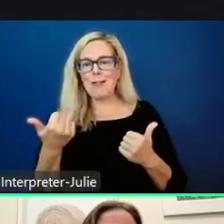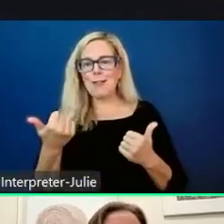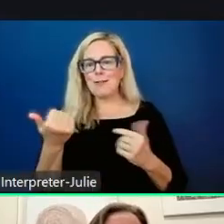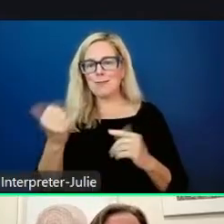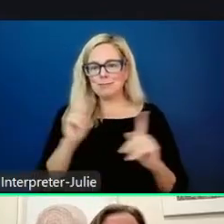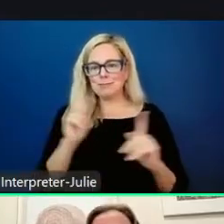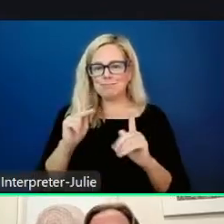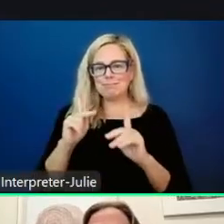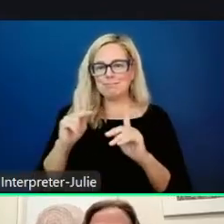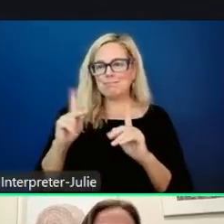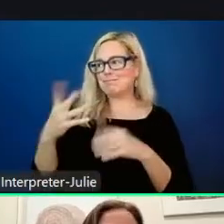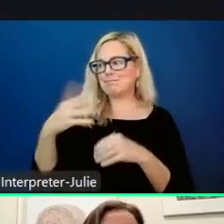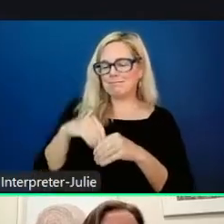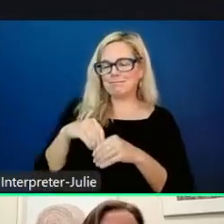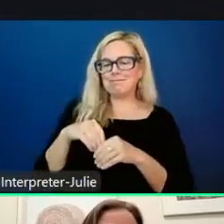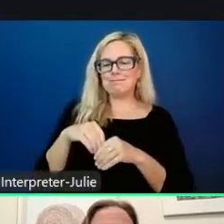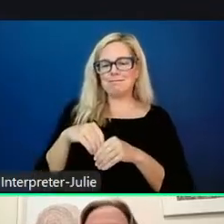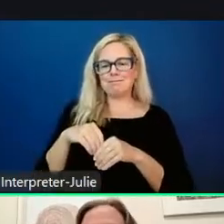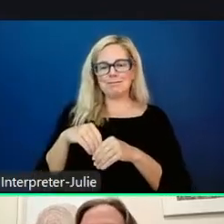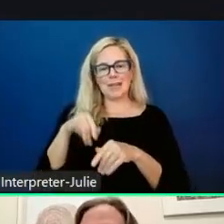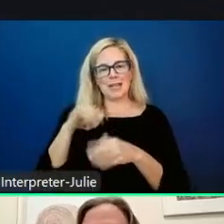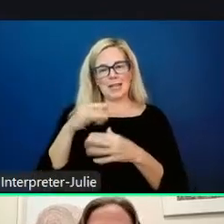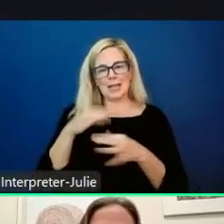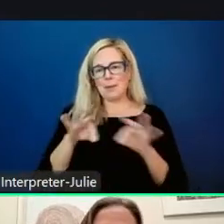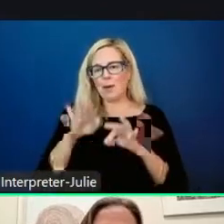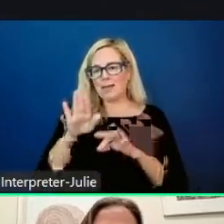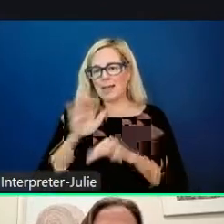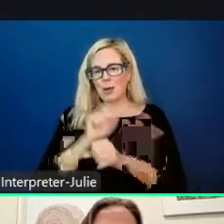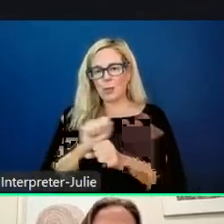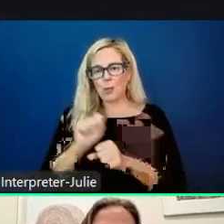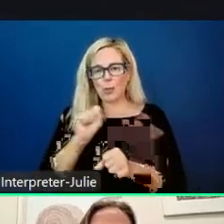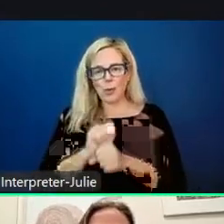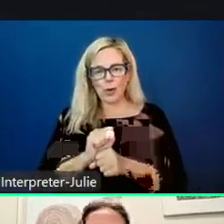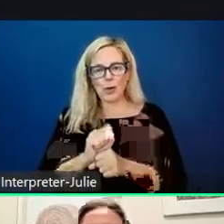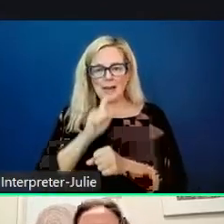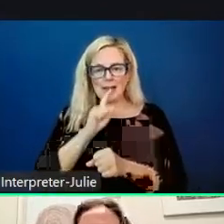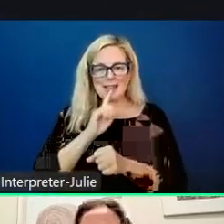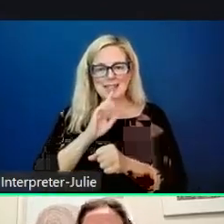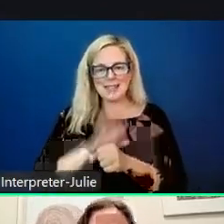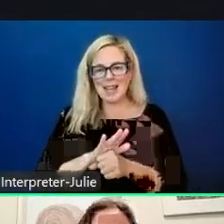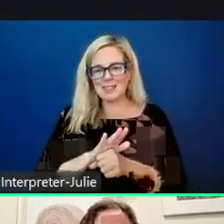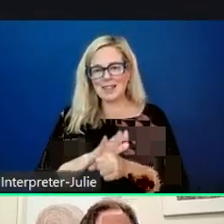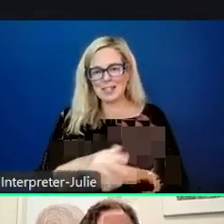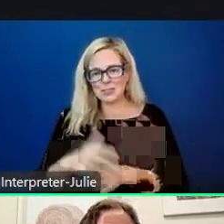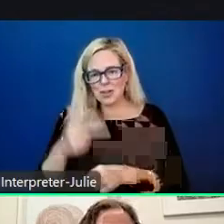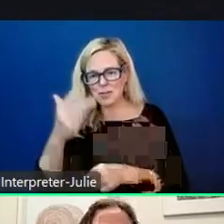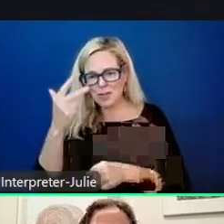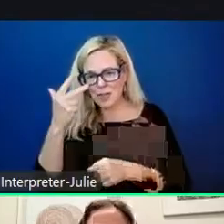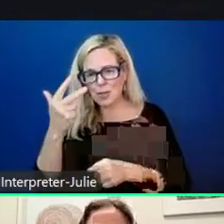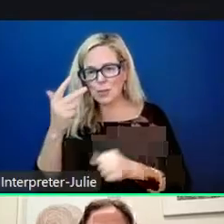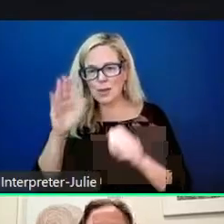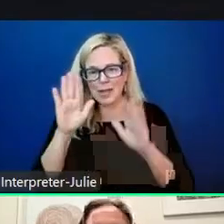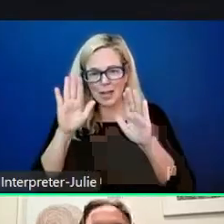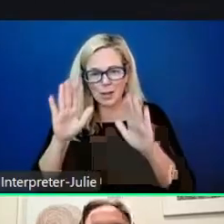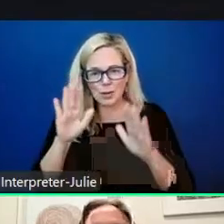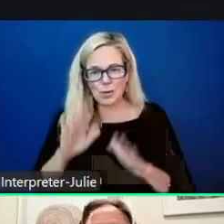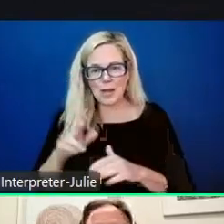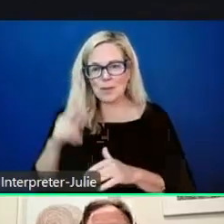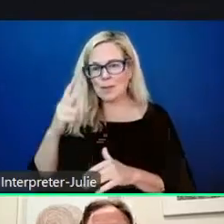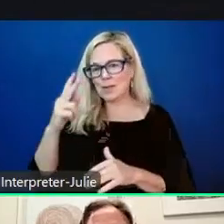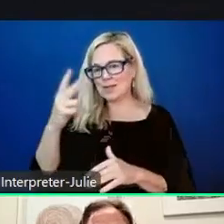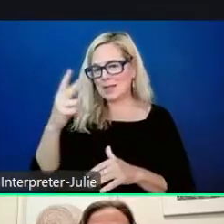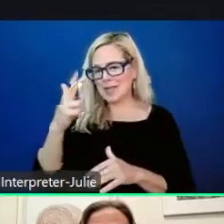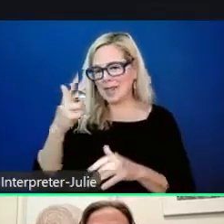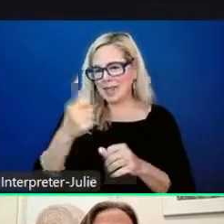could not have launched without their hard work and also the dedication of 3 incredible second-year OT students in